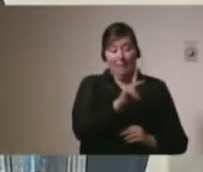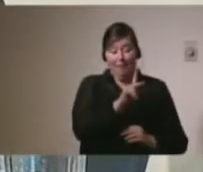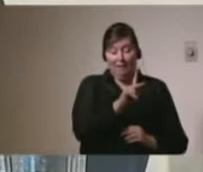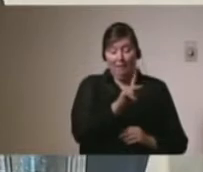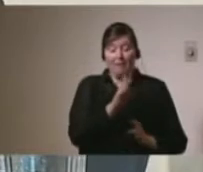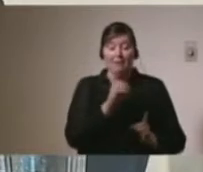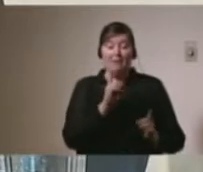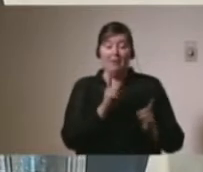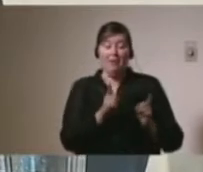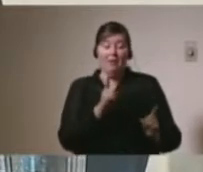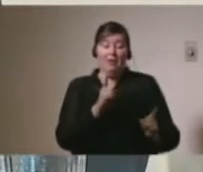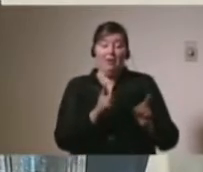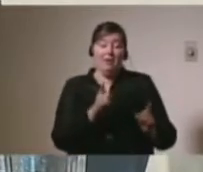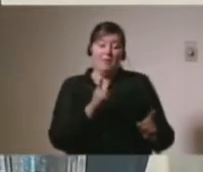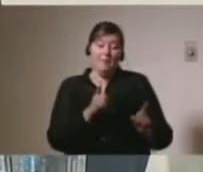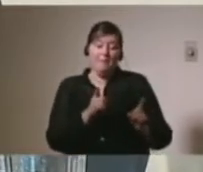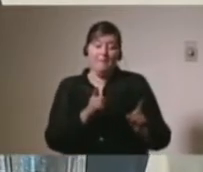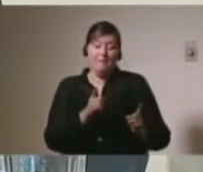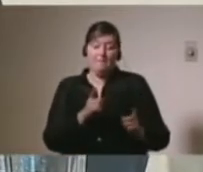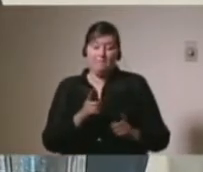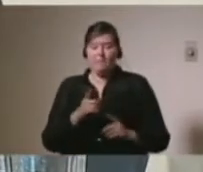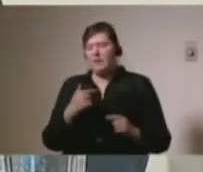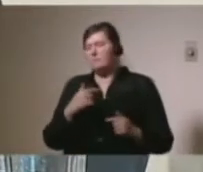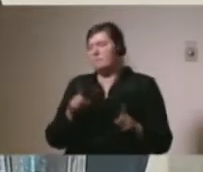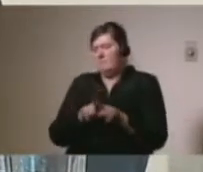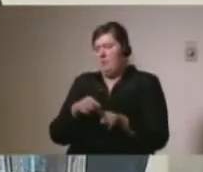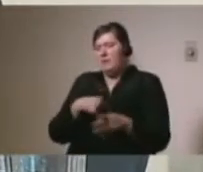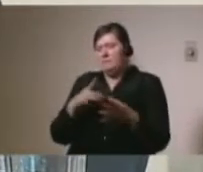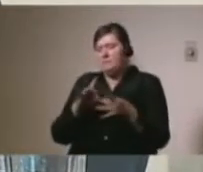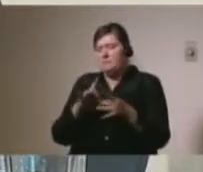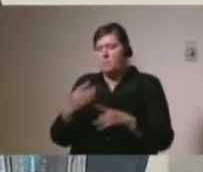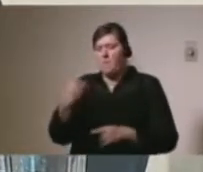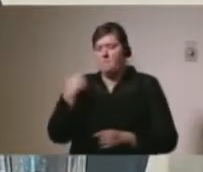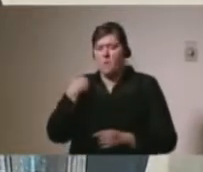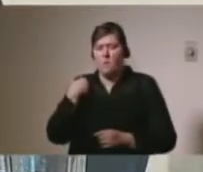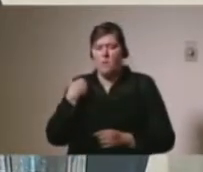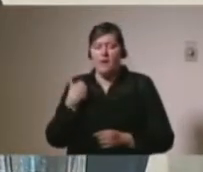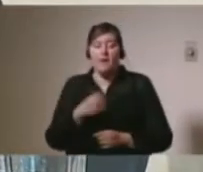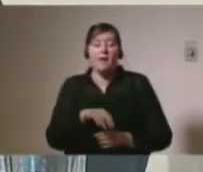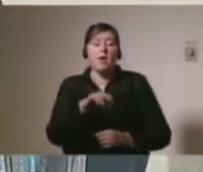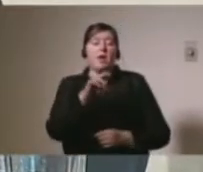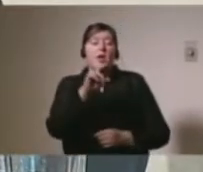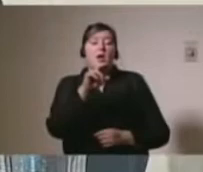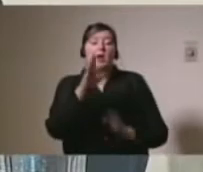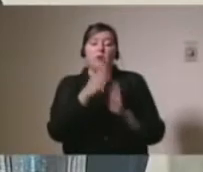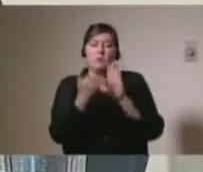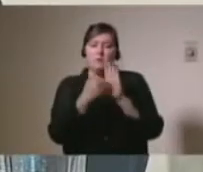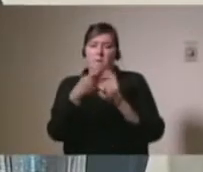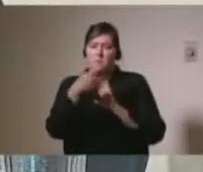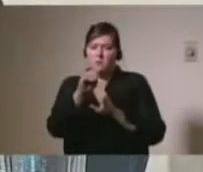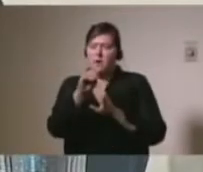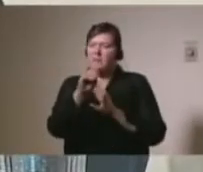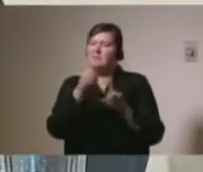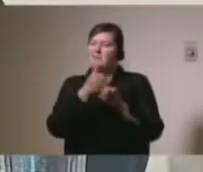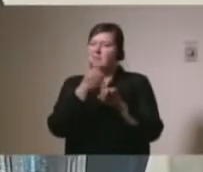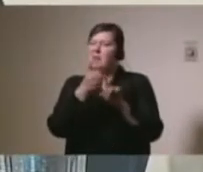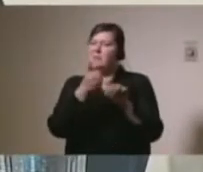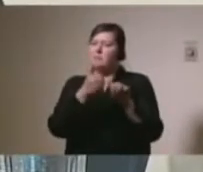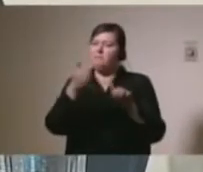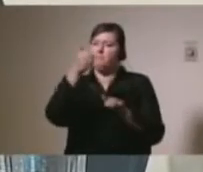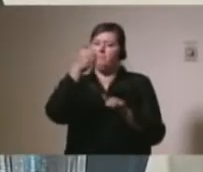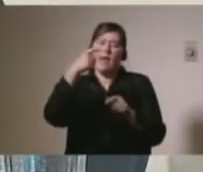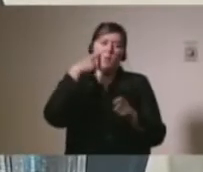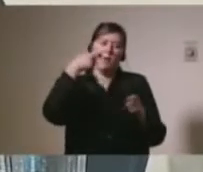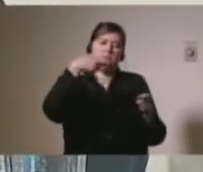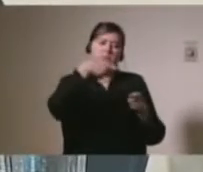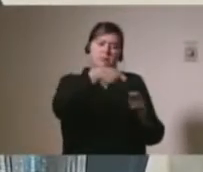that, like I said in my speech, it was New Zealand Post was the parent, and it decided how Kiwi